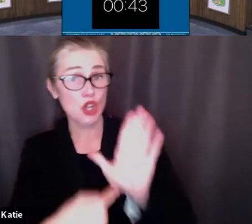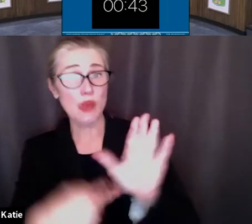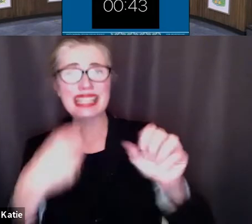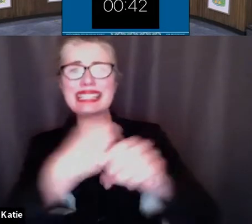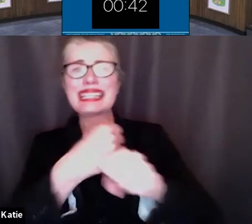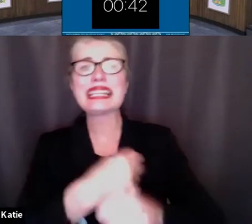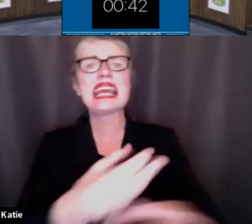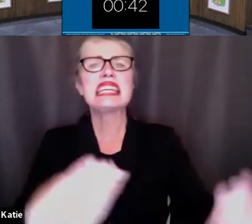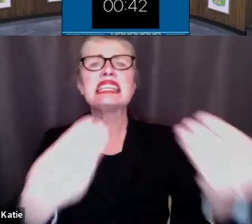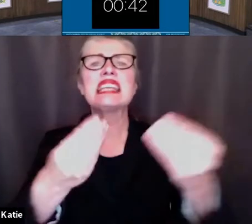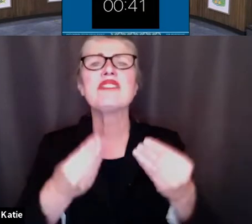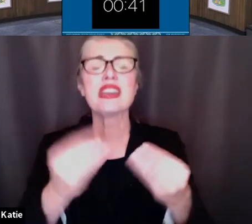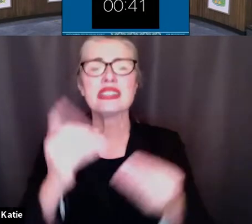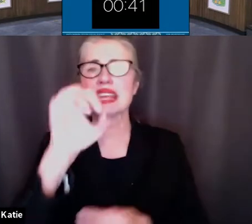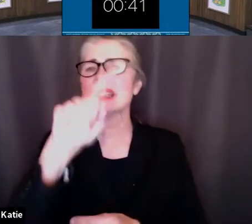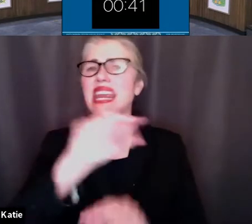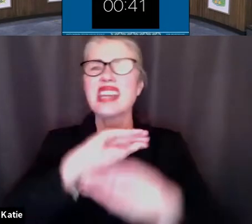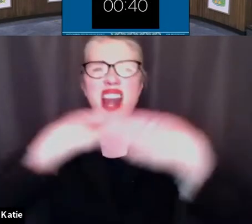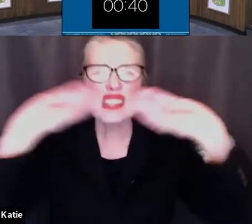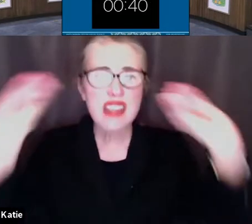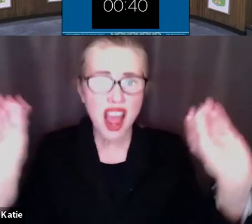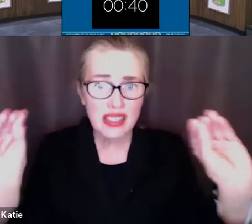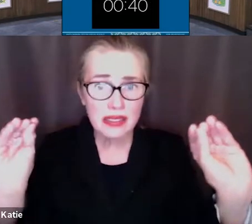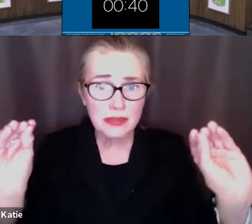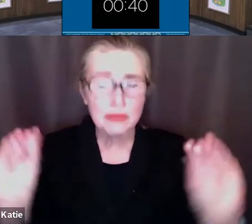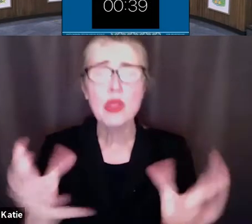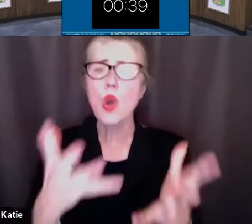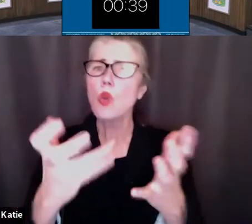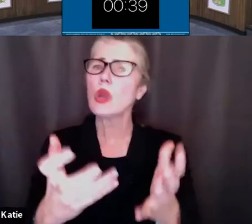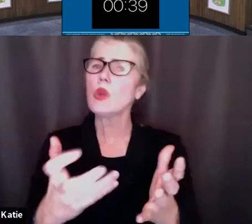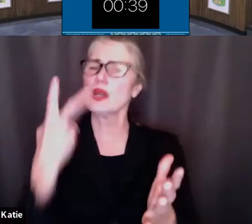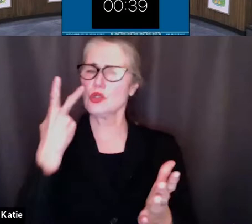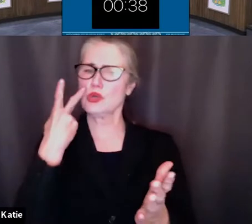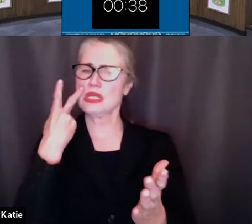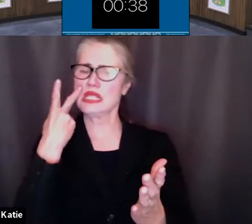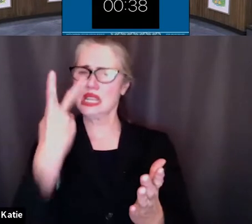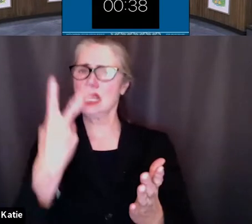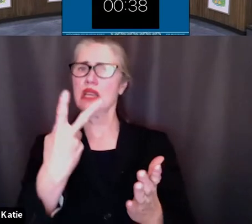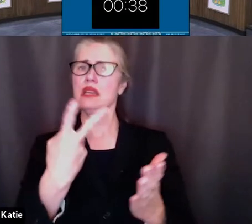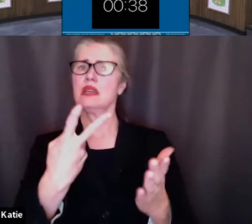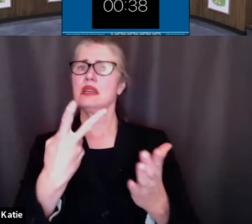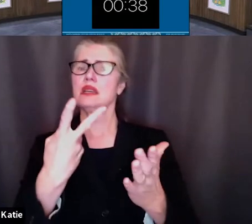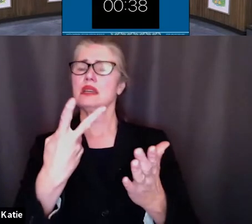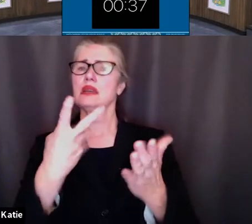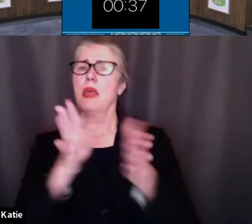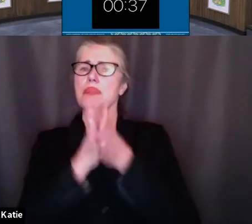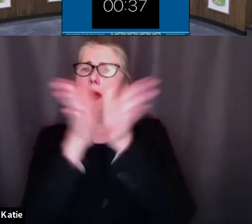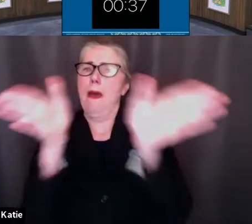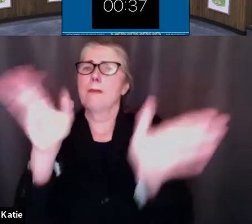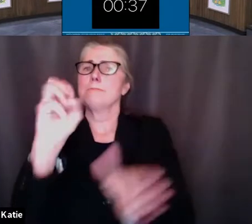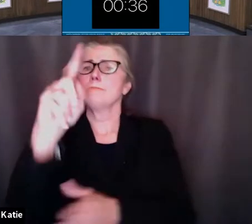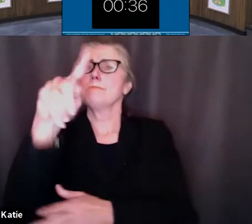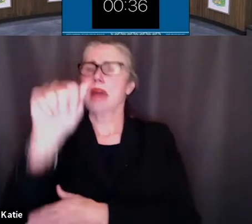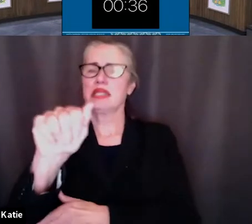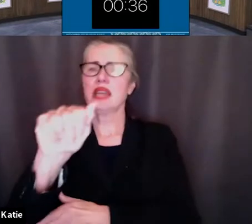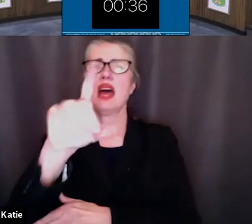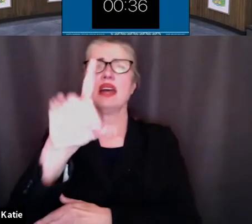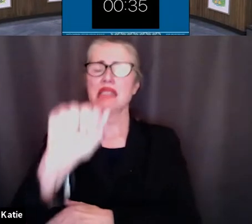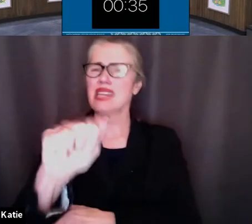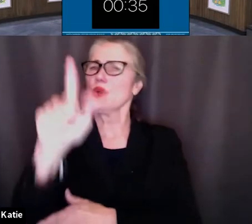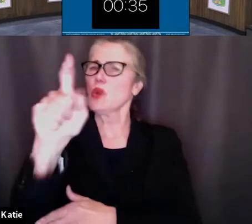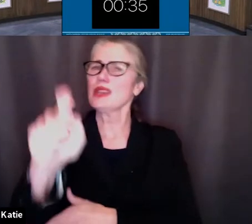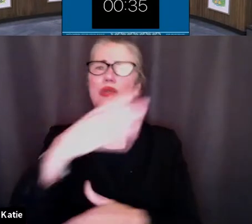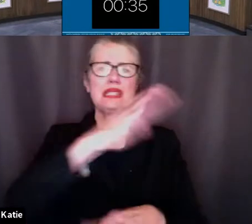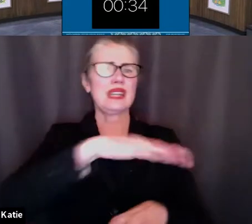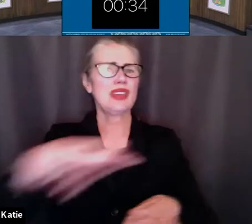any data we want to see the sources we want to see the messy data as raven also calls it stop